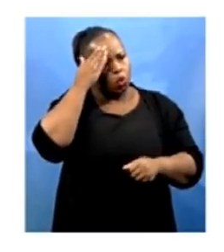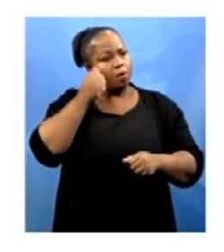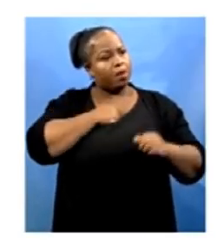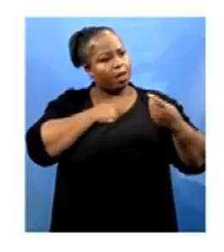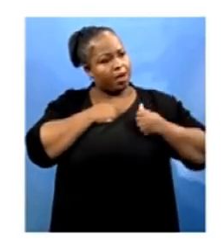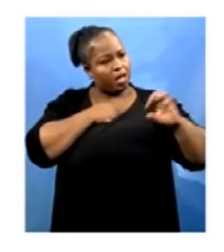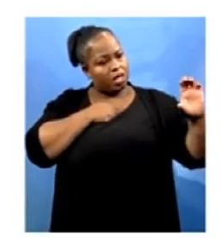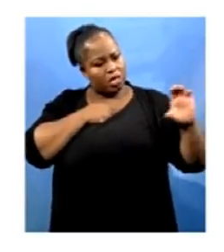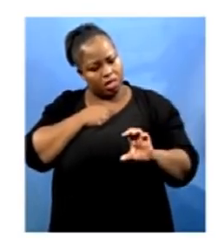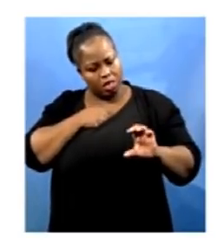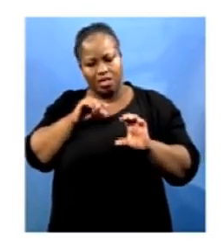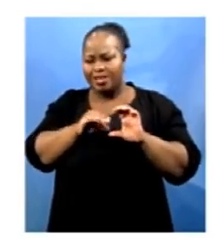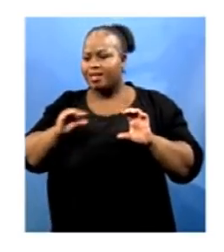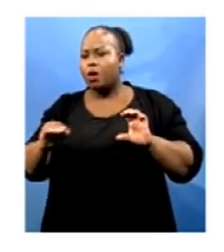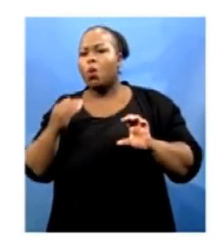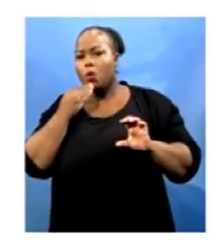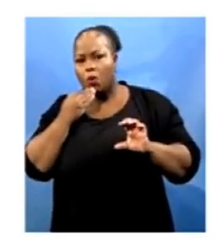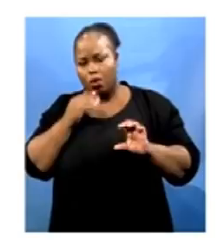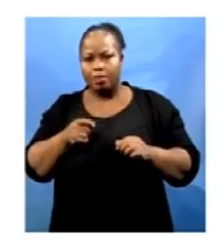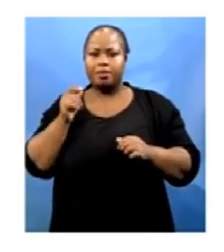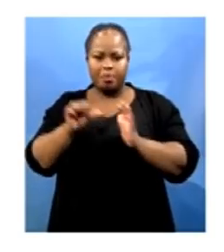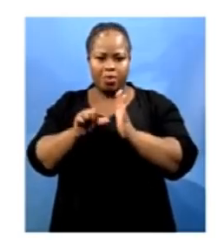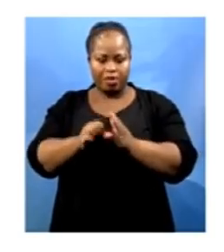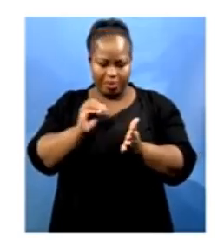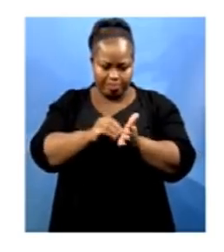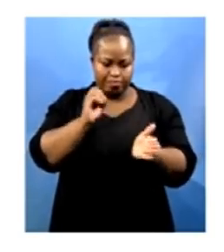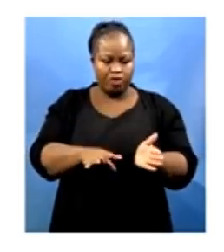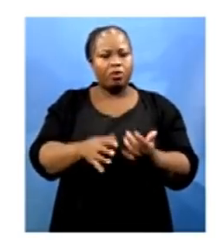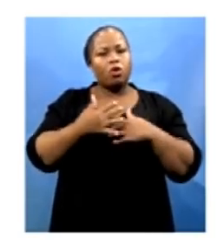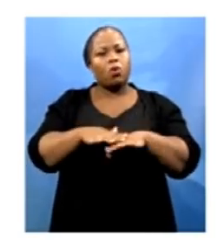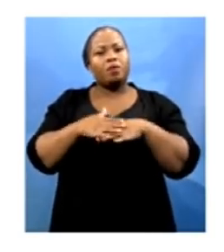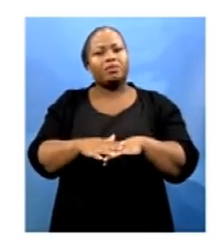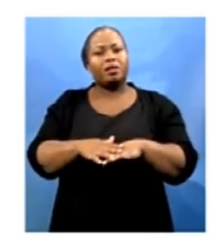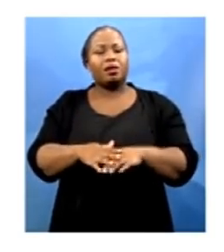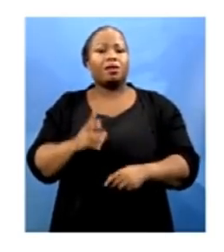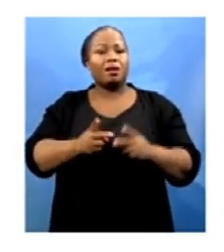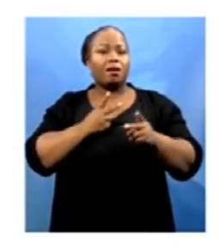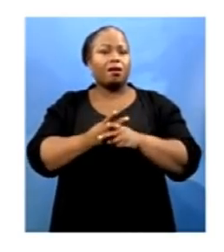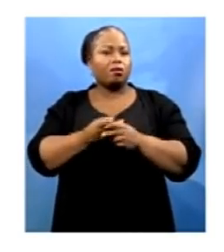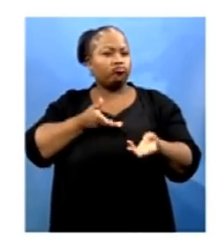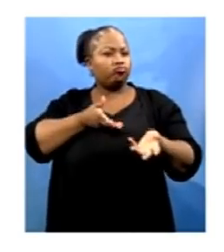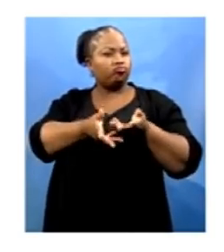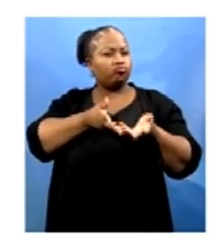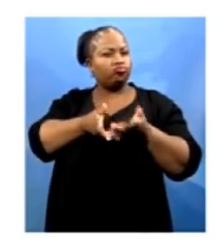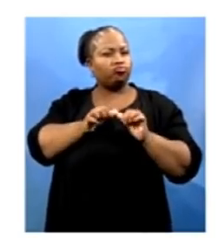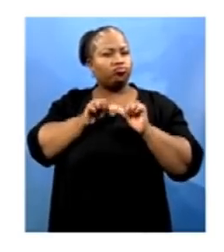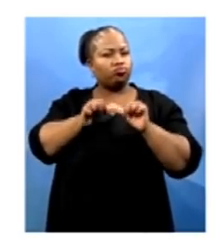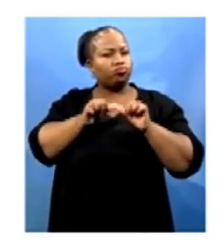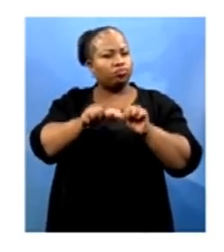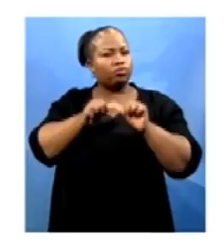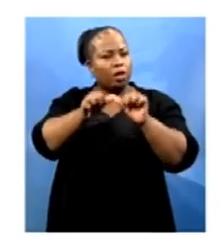constant engagement on how we can continuously improve this engagement portal. Thus,